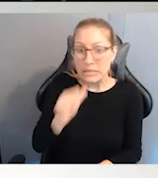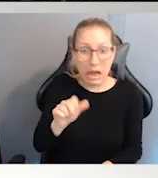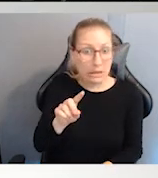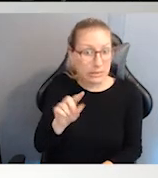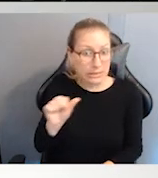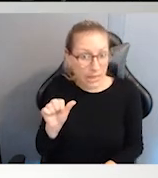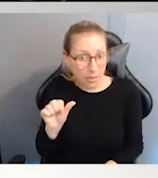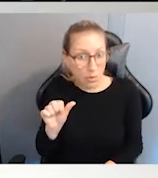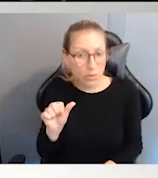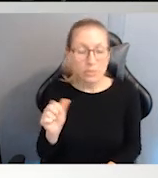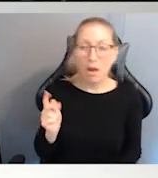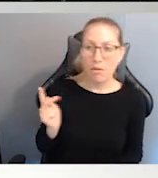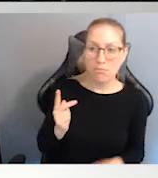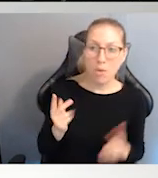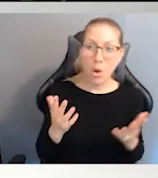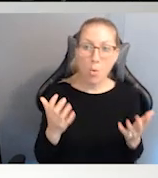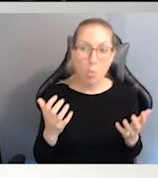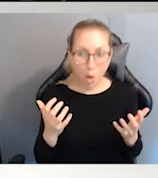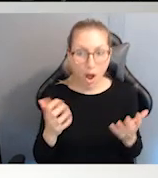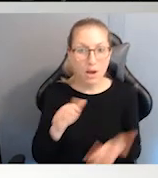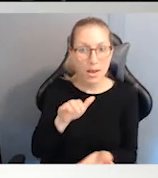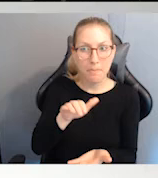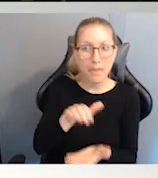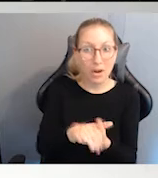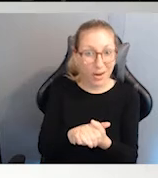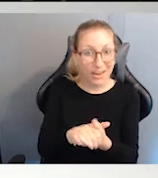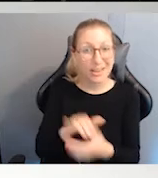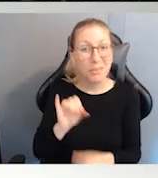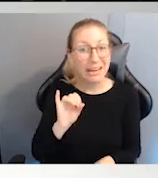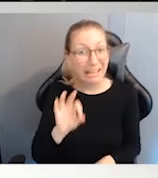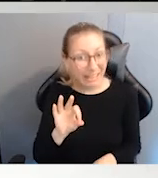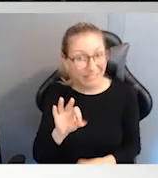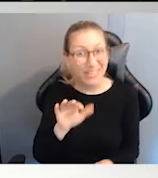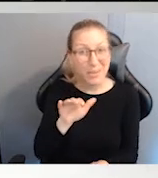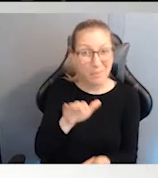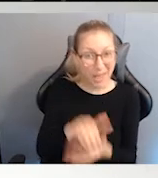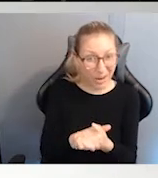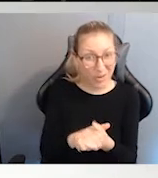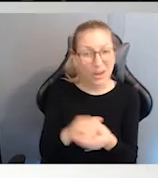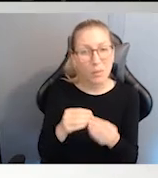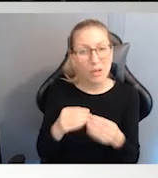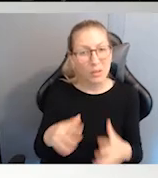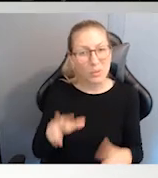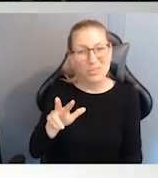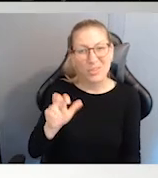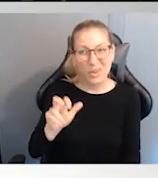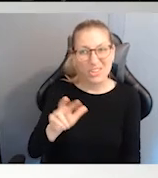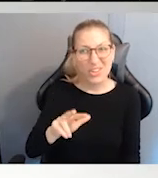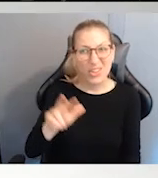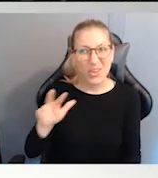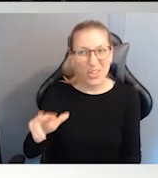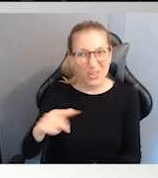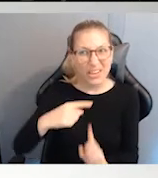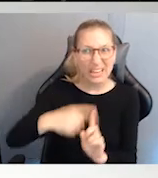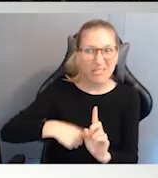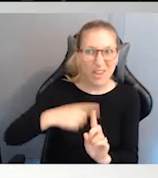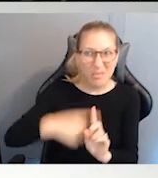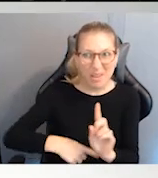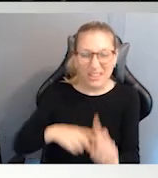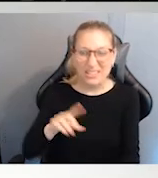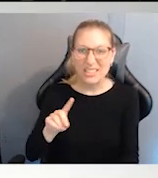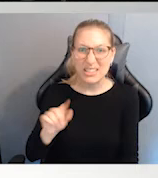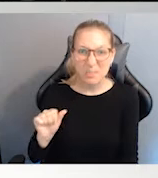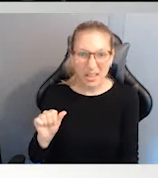married, and if we do, we lose $333 a month of disability. And we have signed a